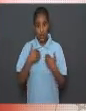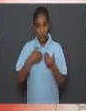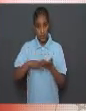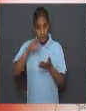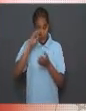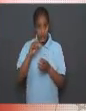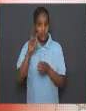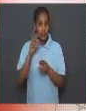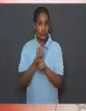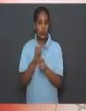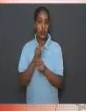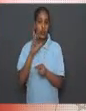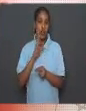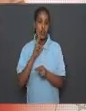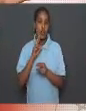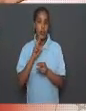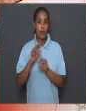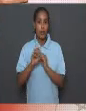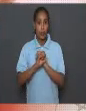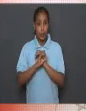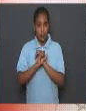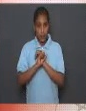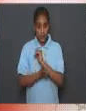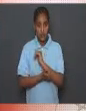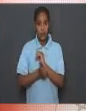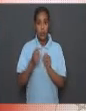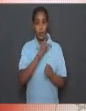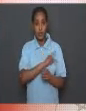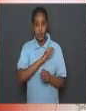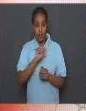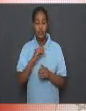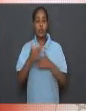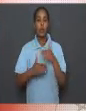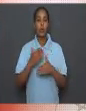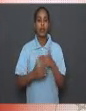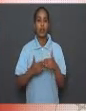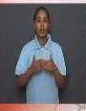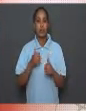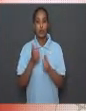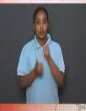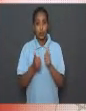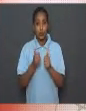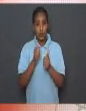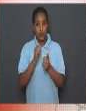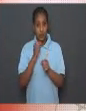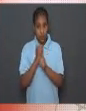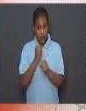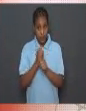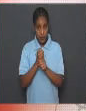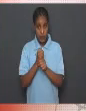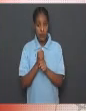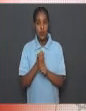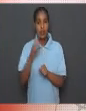of natural rubber's basic properties and the process by which it can be made from